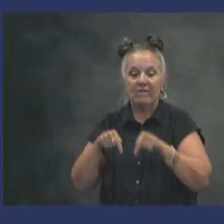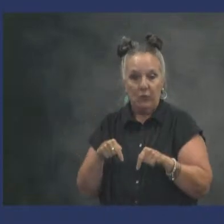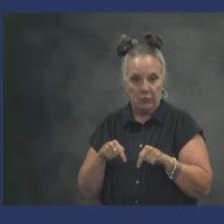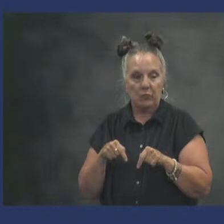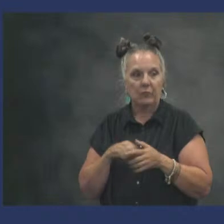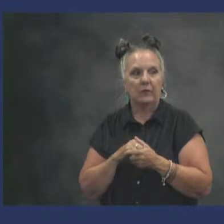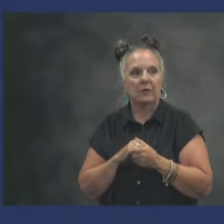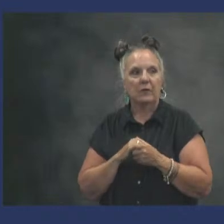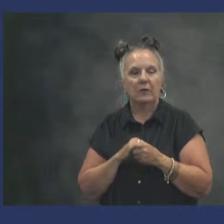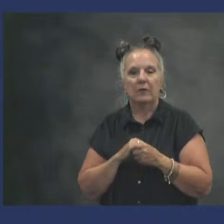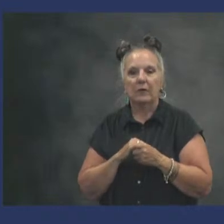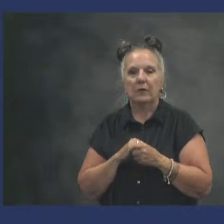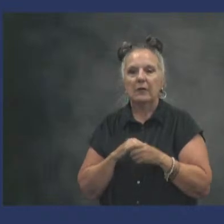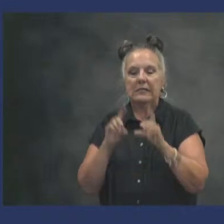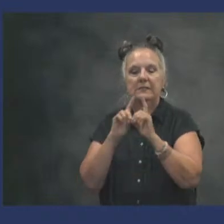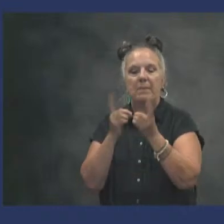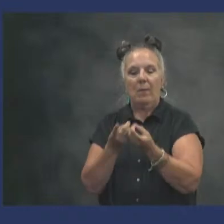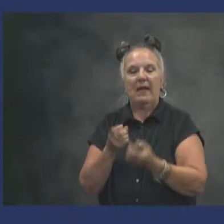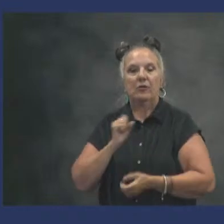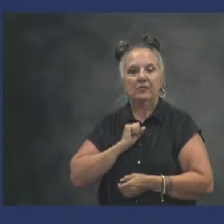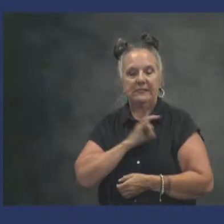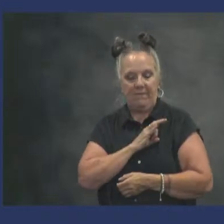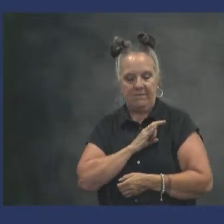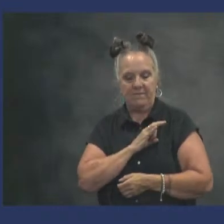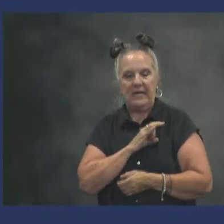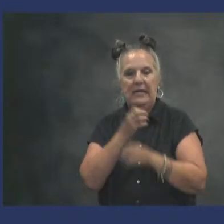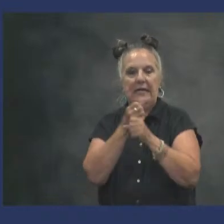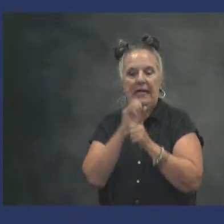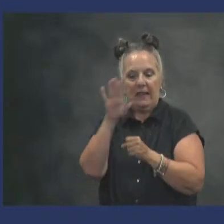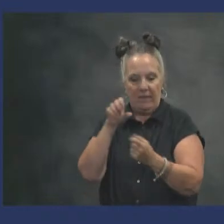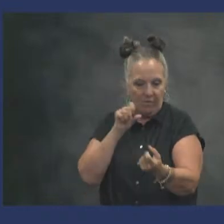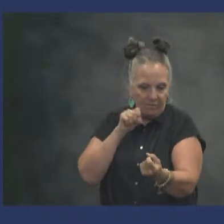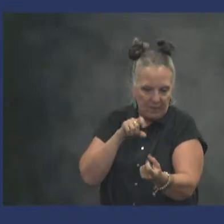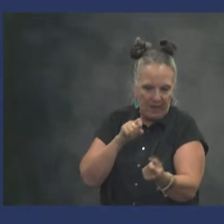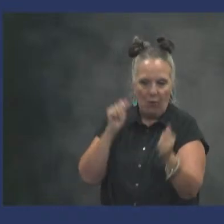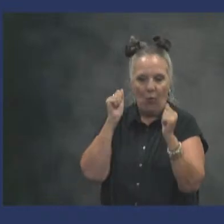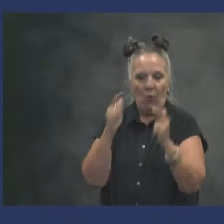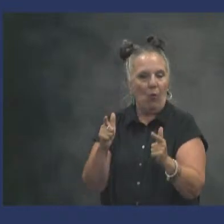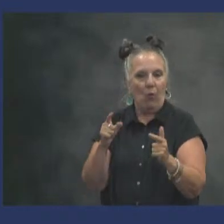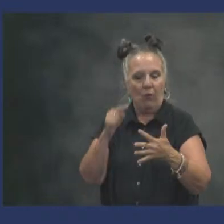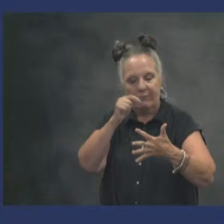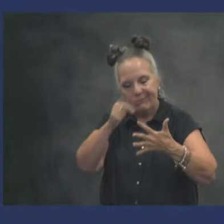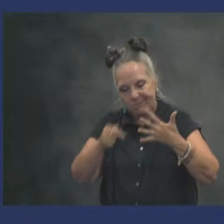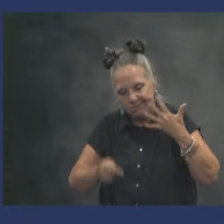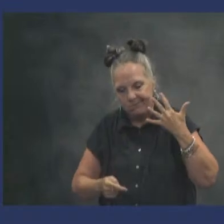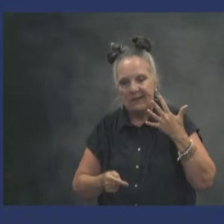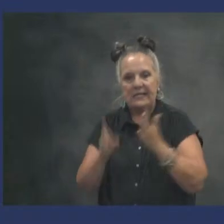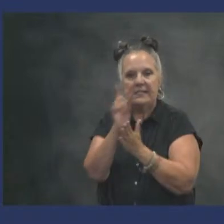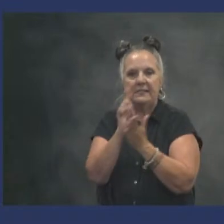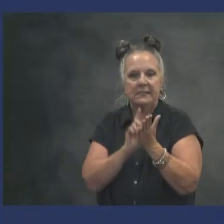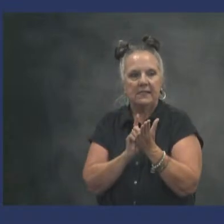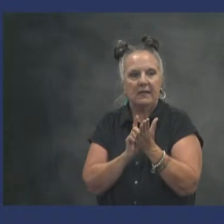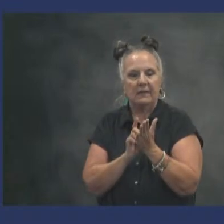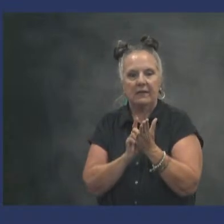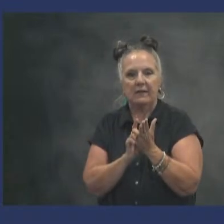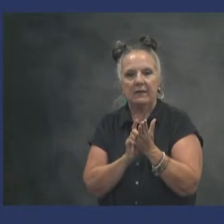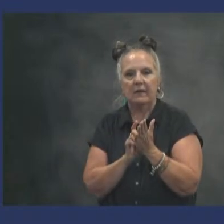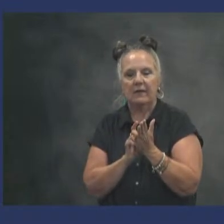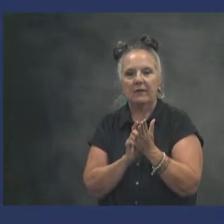with the key departmental staff to get their feedback on all aspects of the building design. We call it quarter scale because